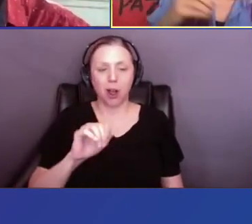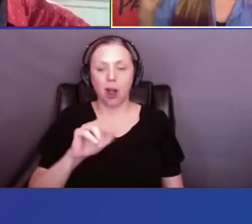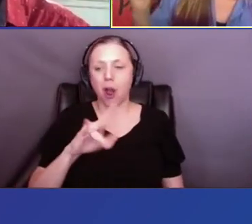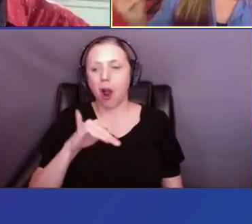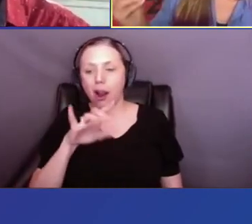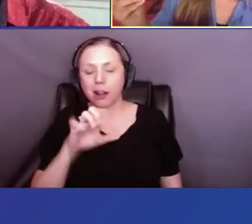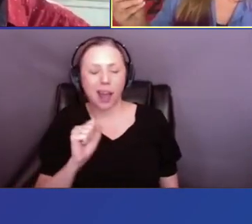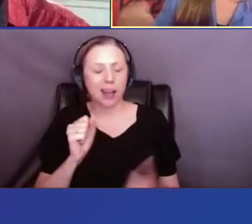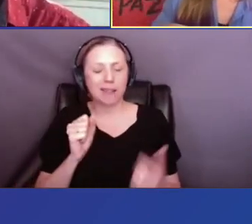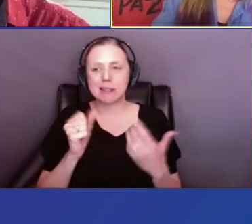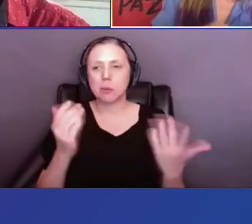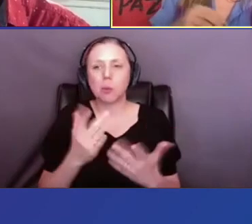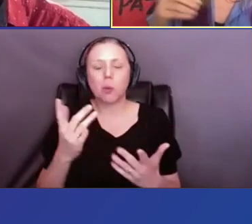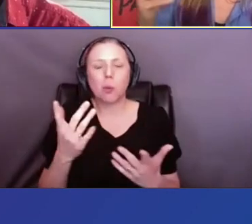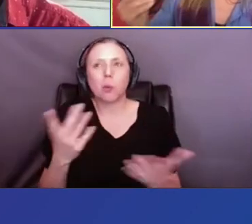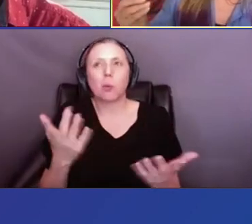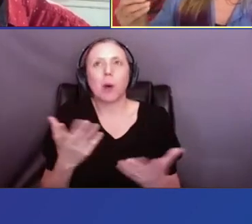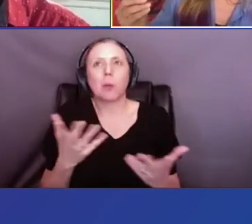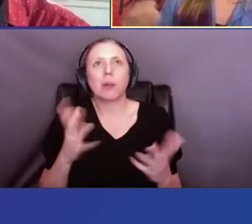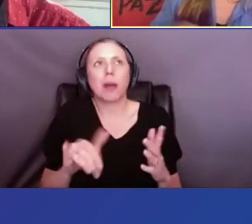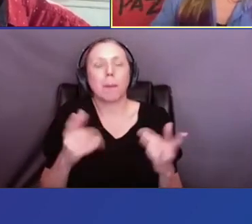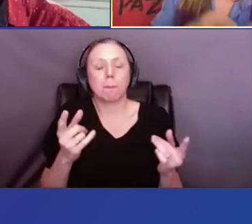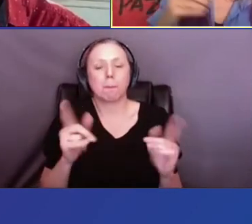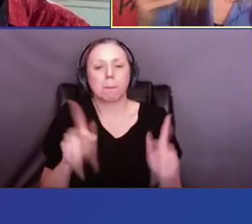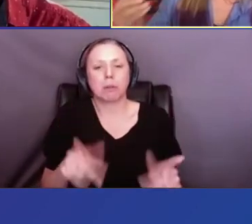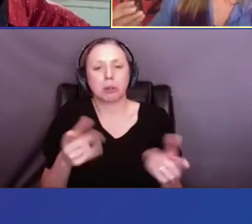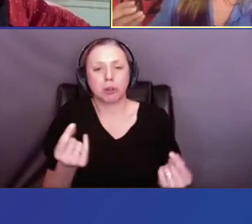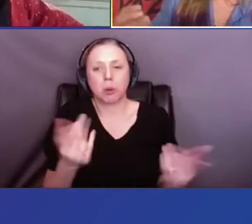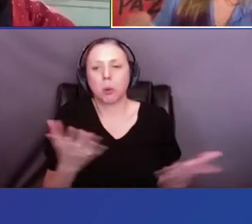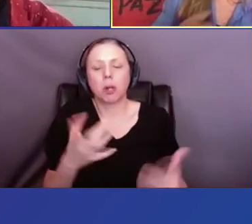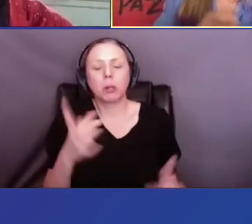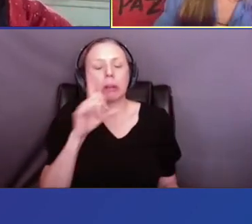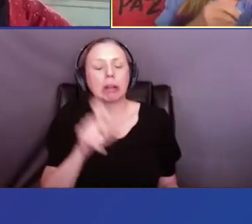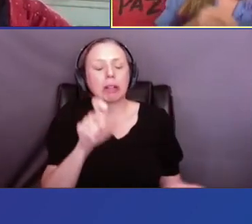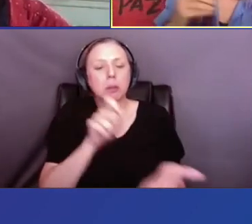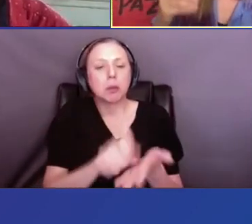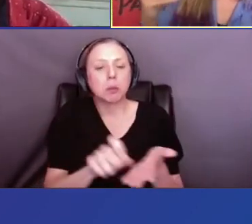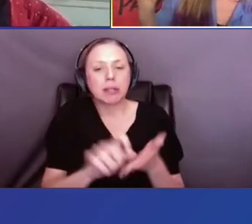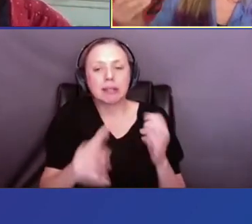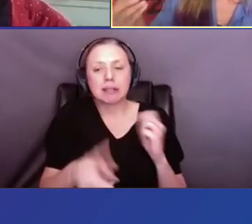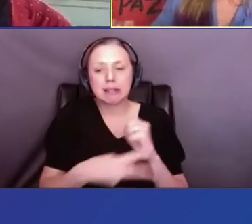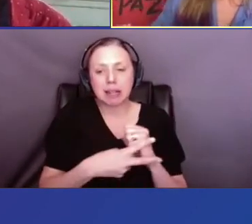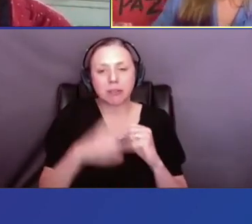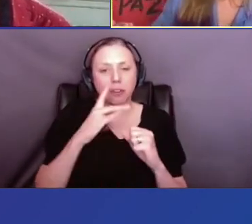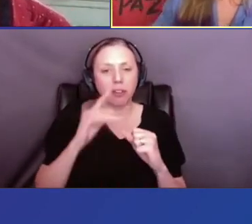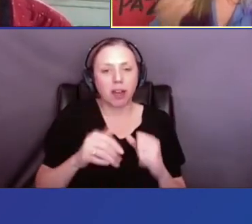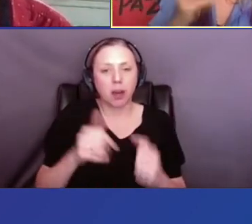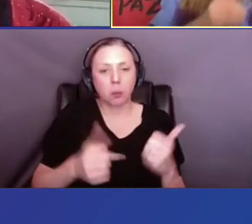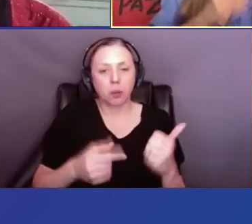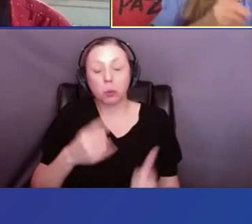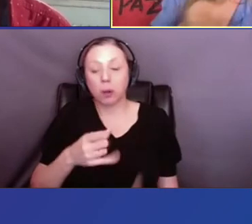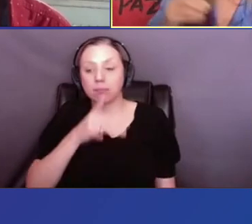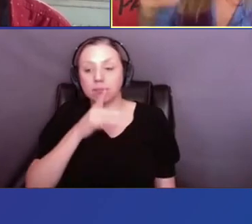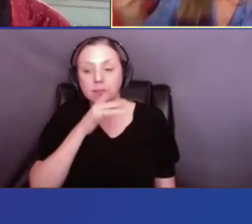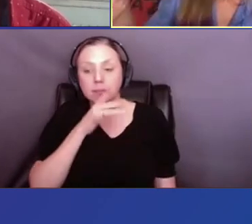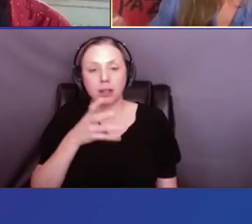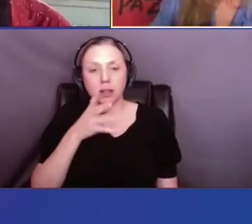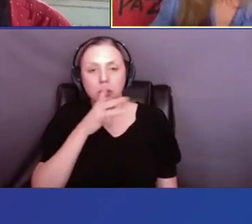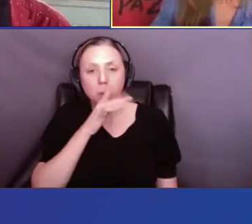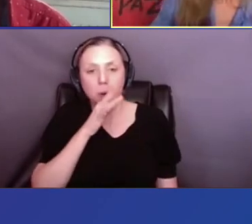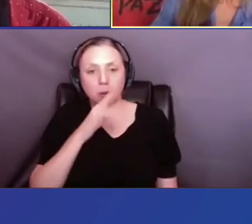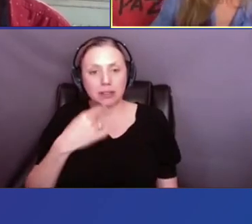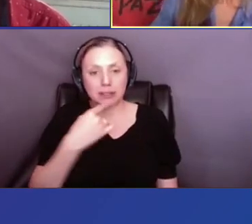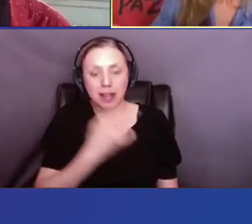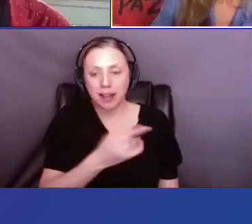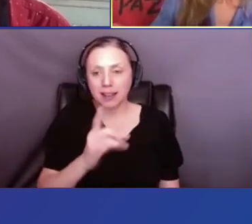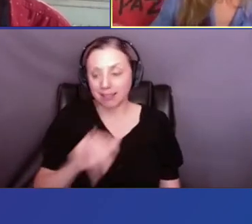And what do you think has to be written or be said? And which one is oral telling that you know the generation